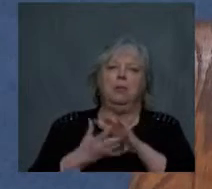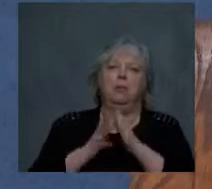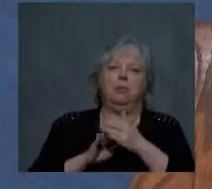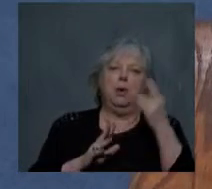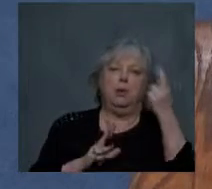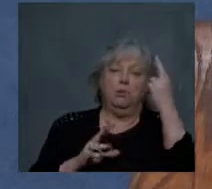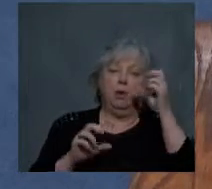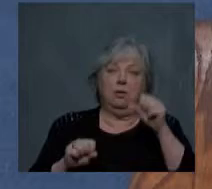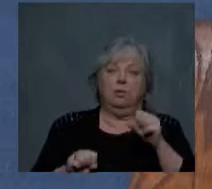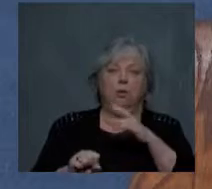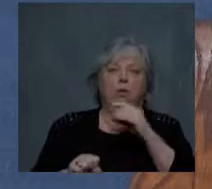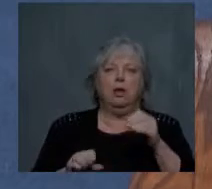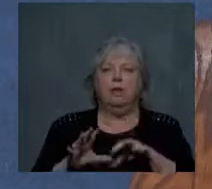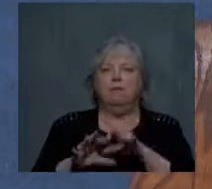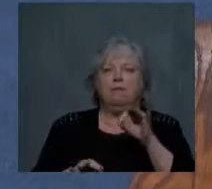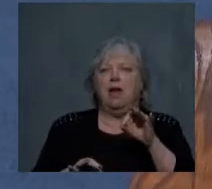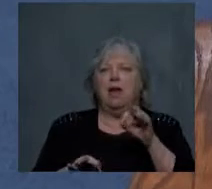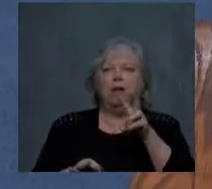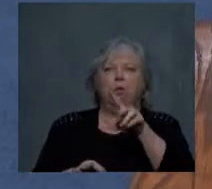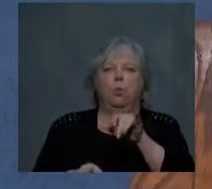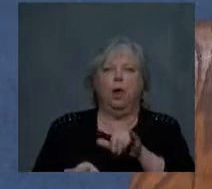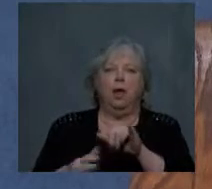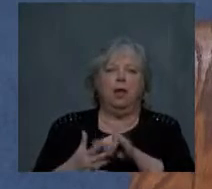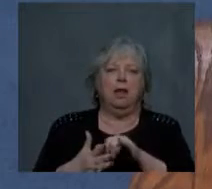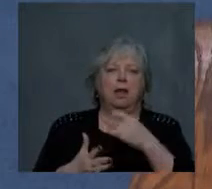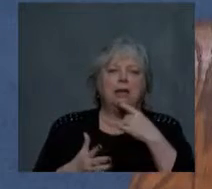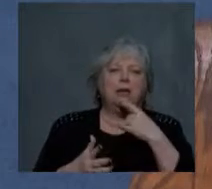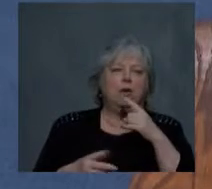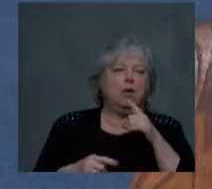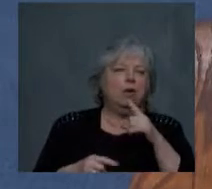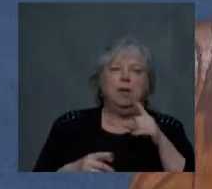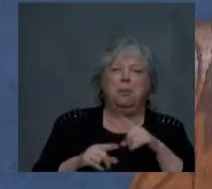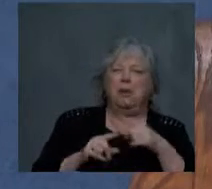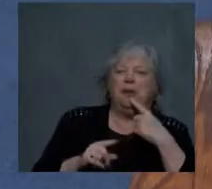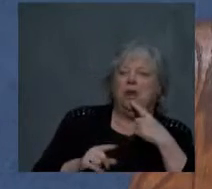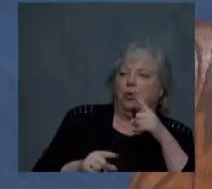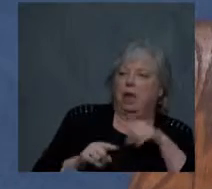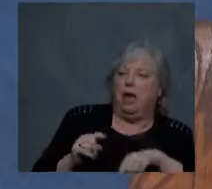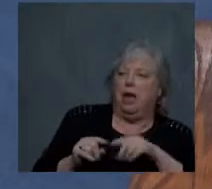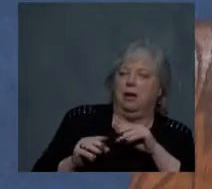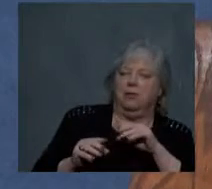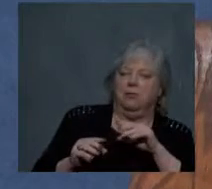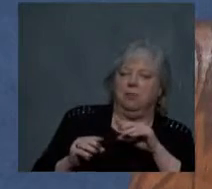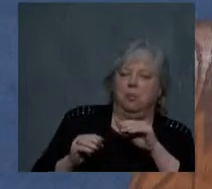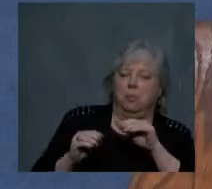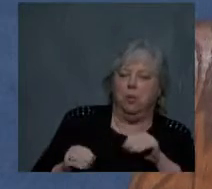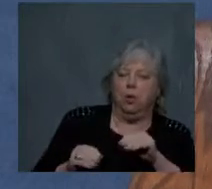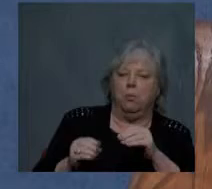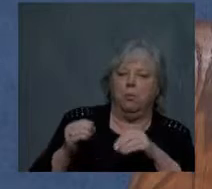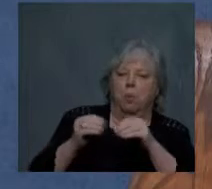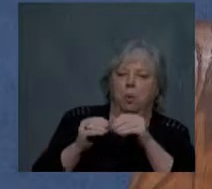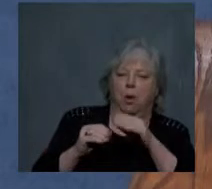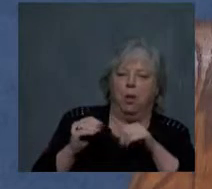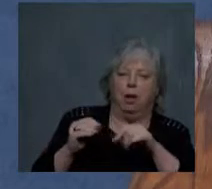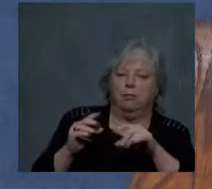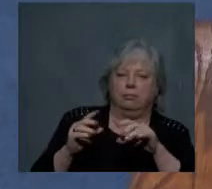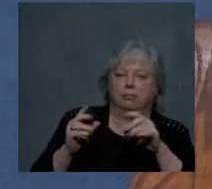with some formula that says you can't put more than X because of Y, and refer, I know